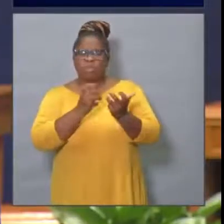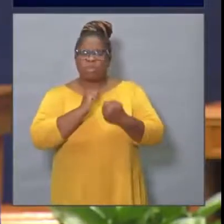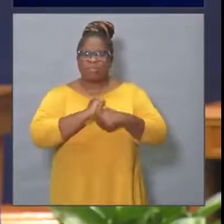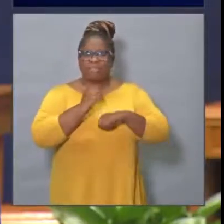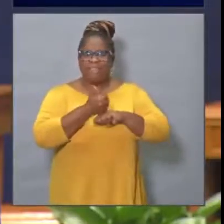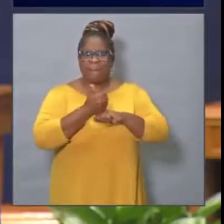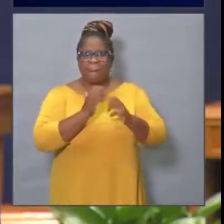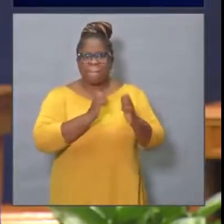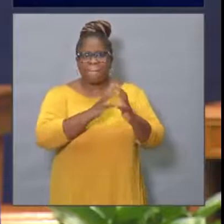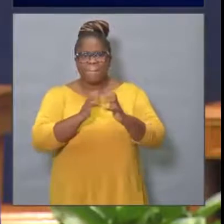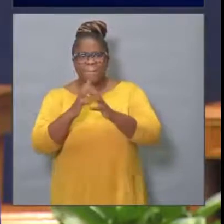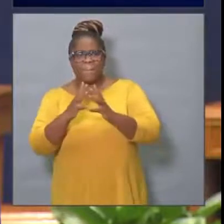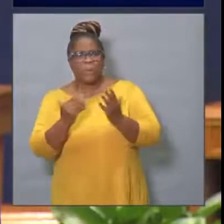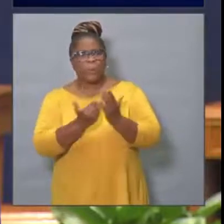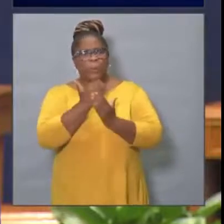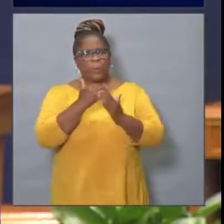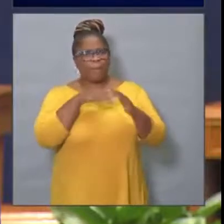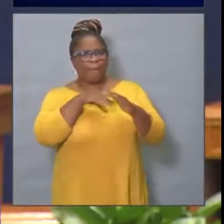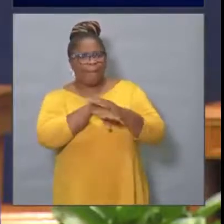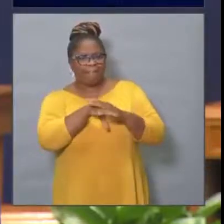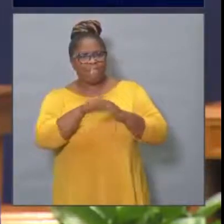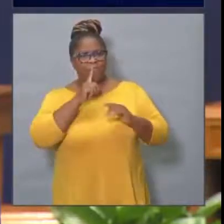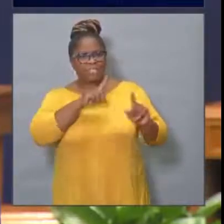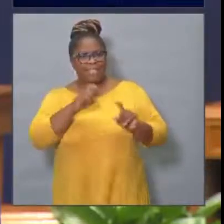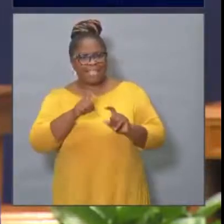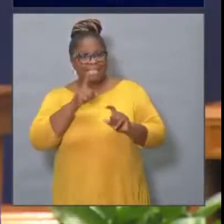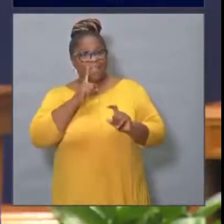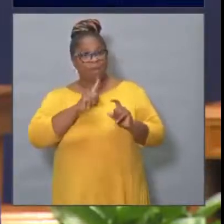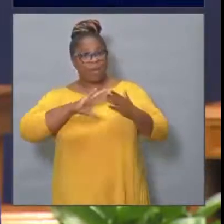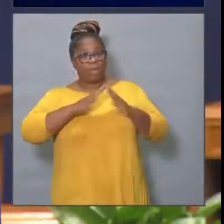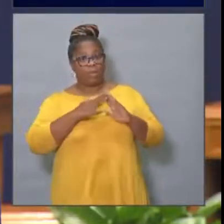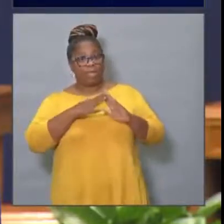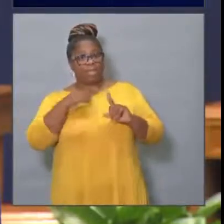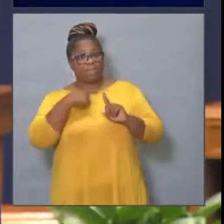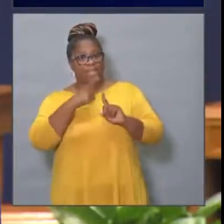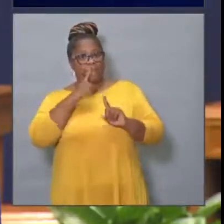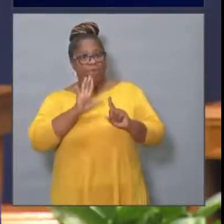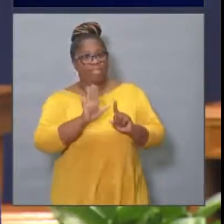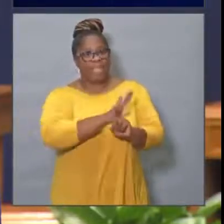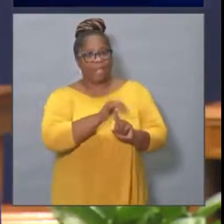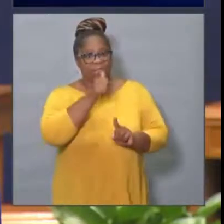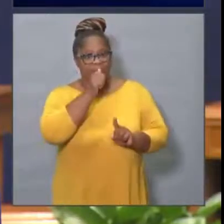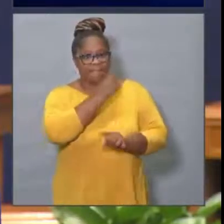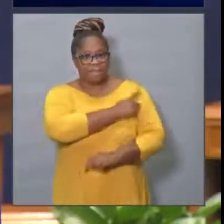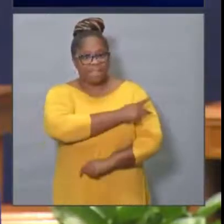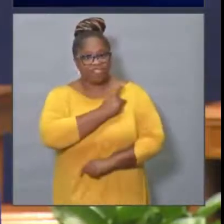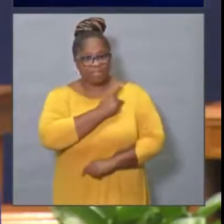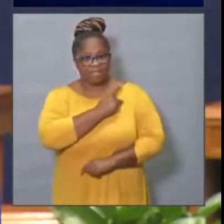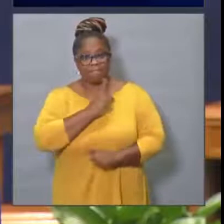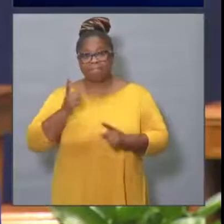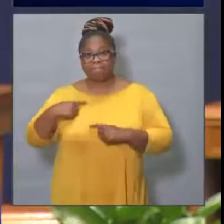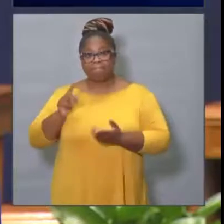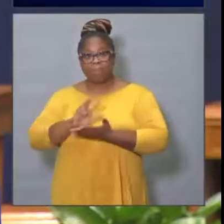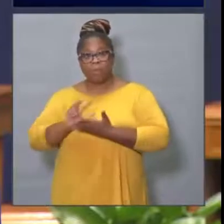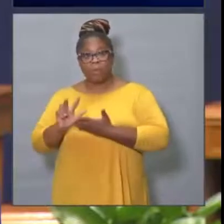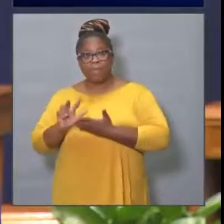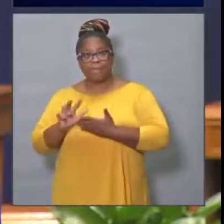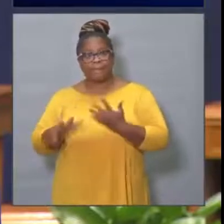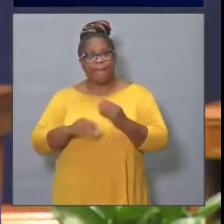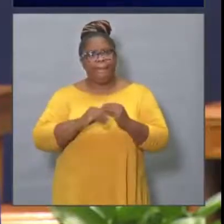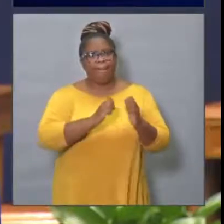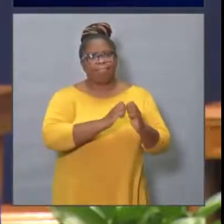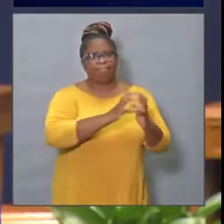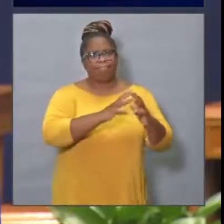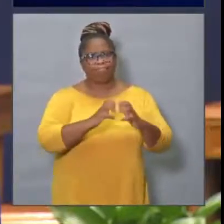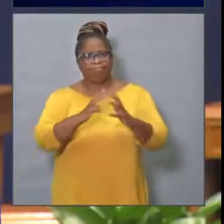points for the community as well as for their own individual patients. In the last 3 weeks, 18 new sites were added on